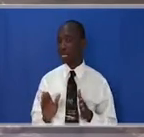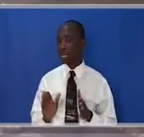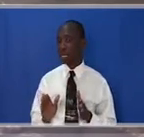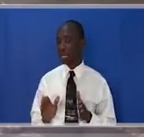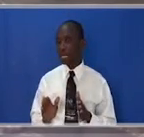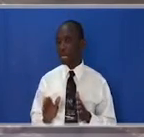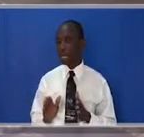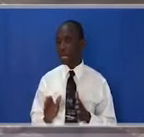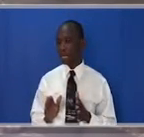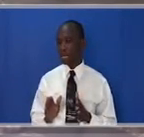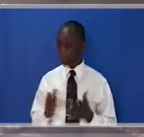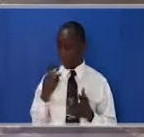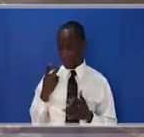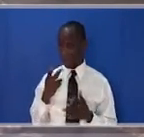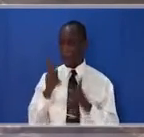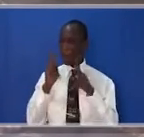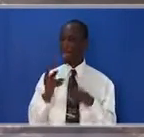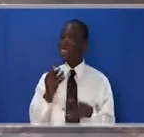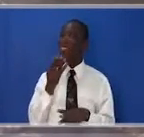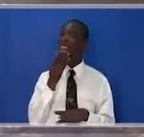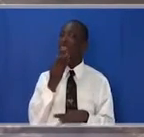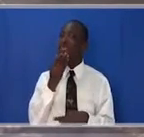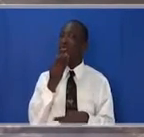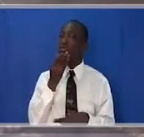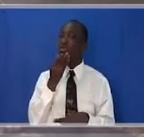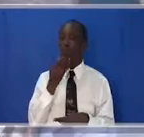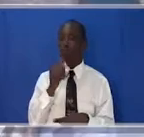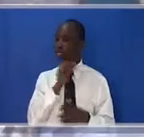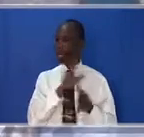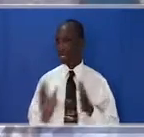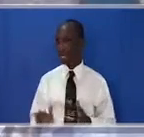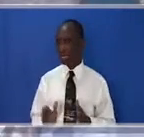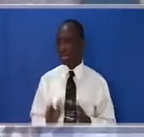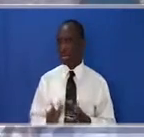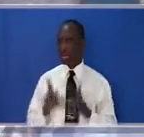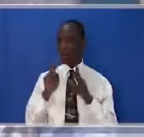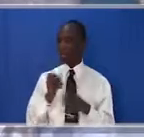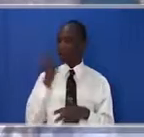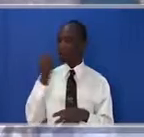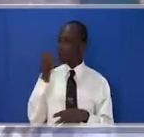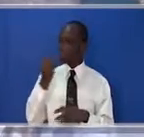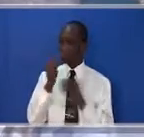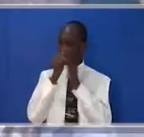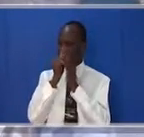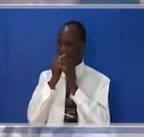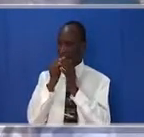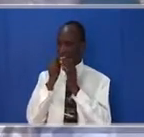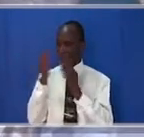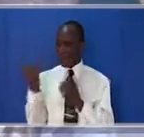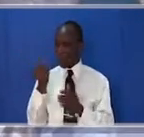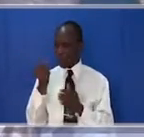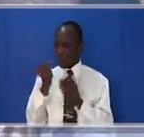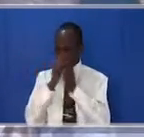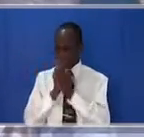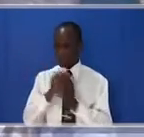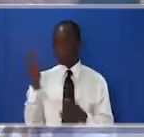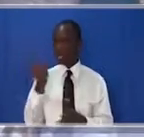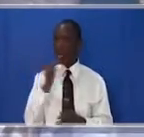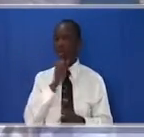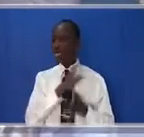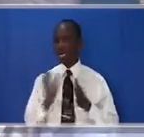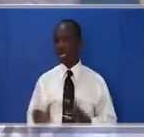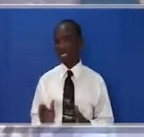wa ji ufo so mu anye Kristo ni. Oba Kristo mu. Na wuti asempa ni ebo esu na obeye Kristo ni.